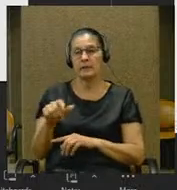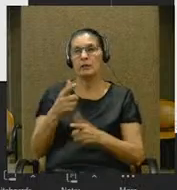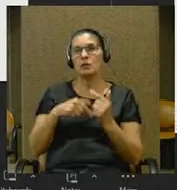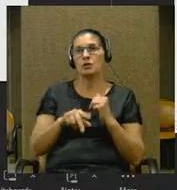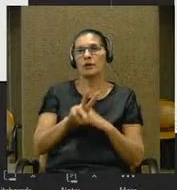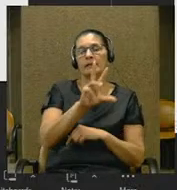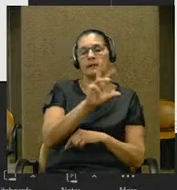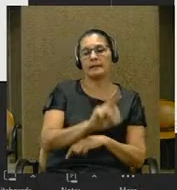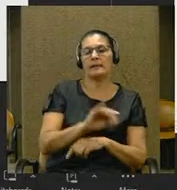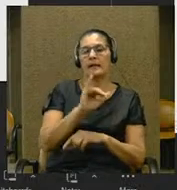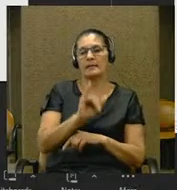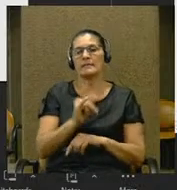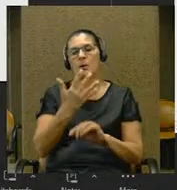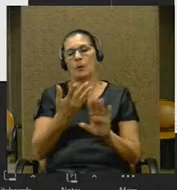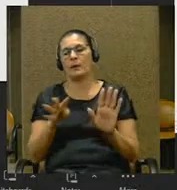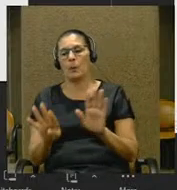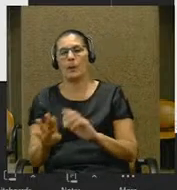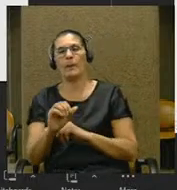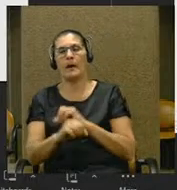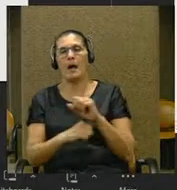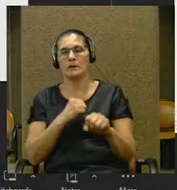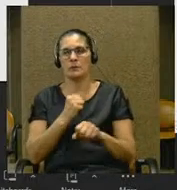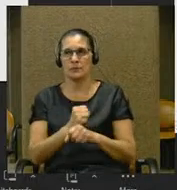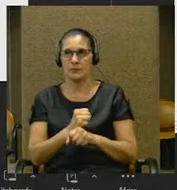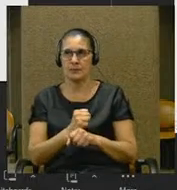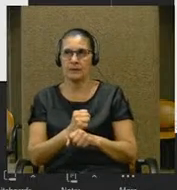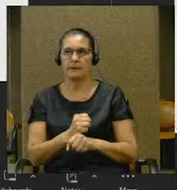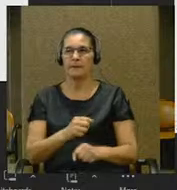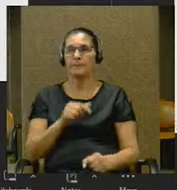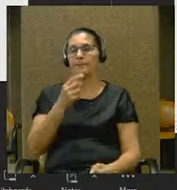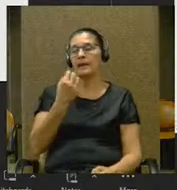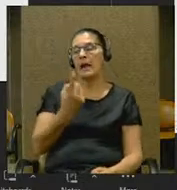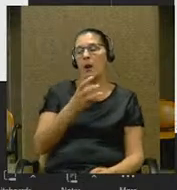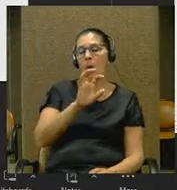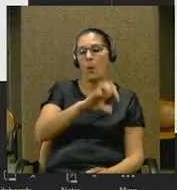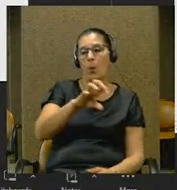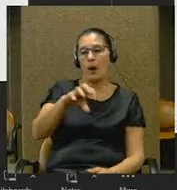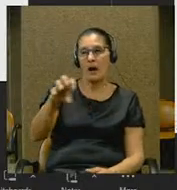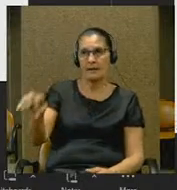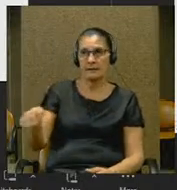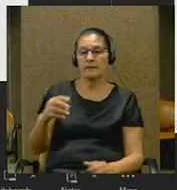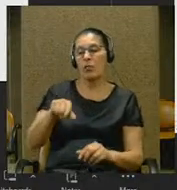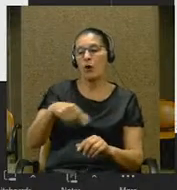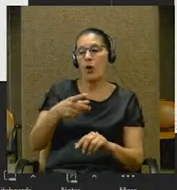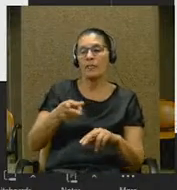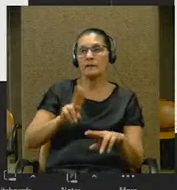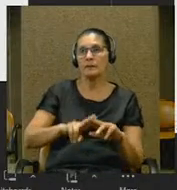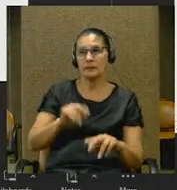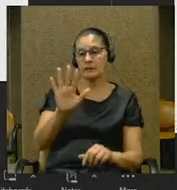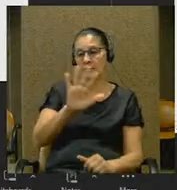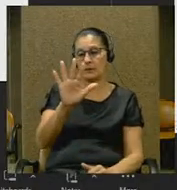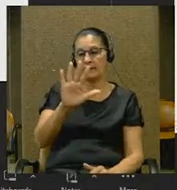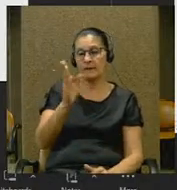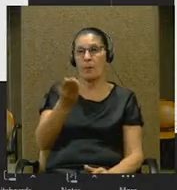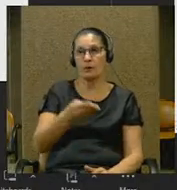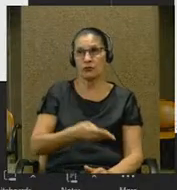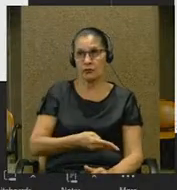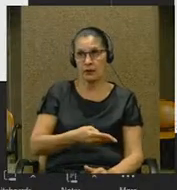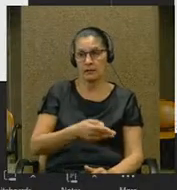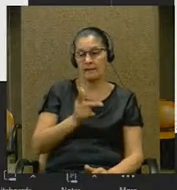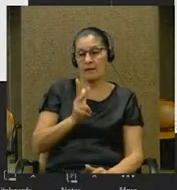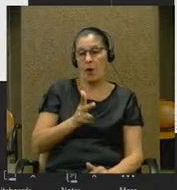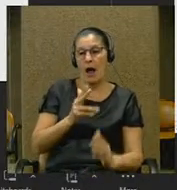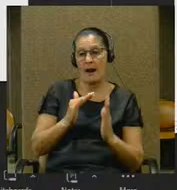Mostly happening to people in private residences or other residences. Much more infrequent